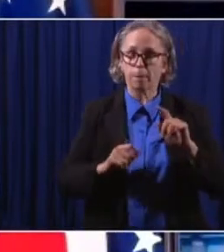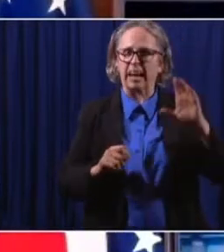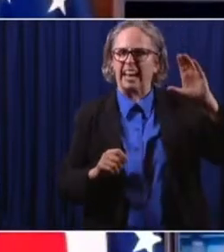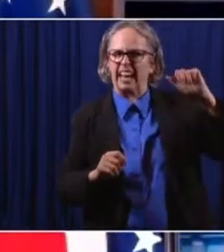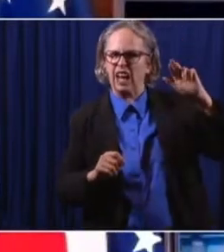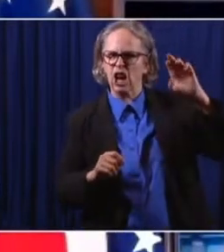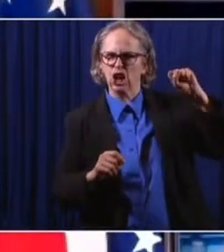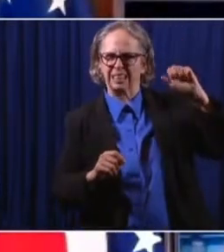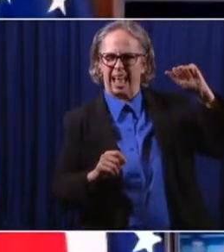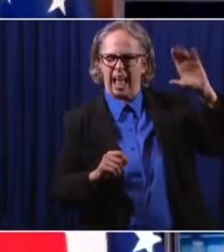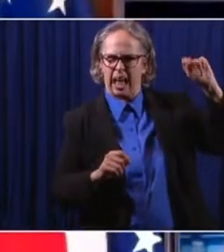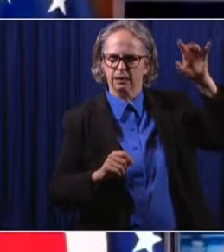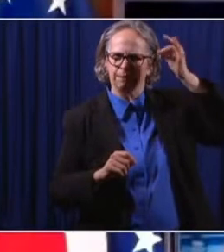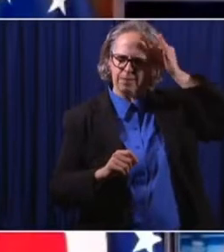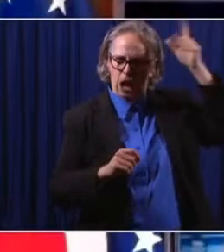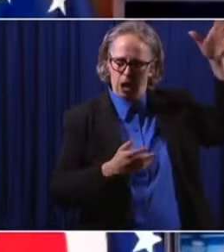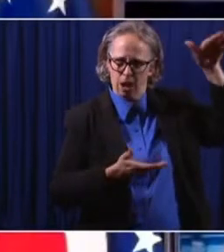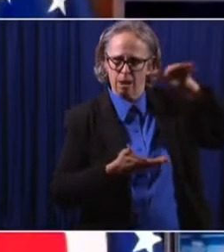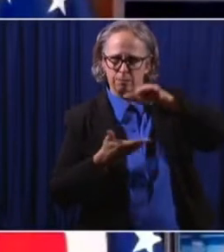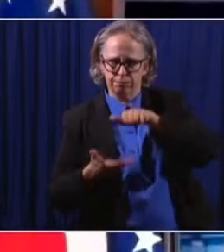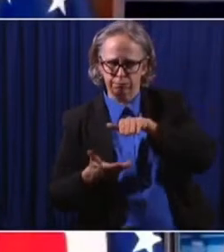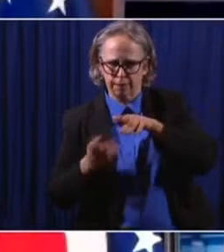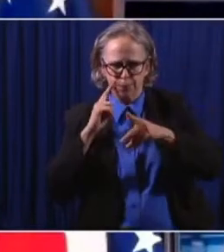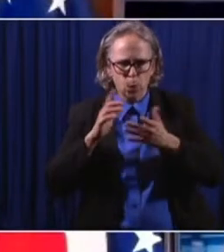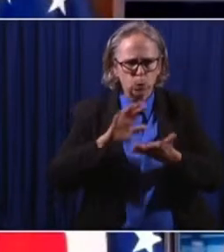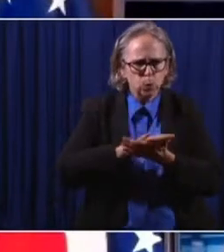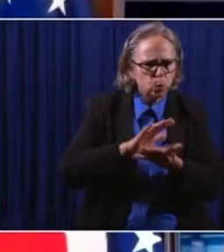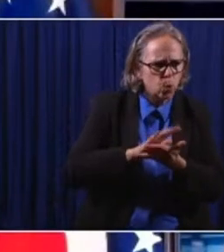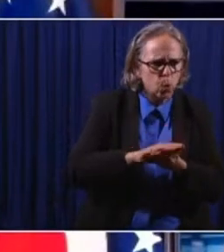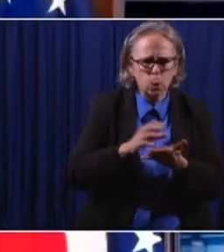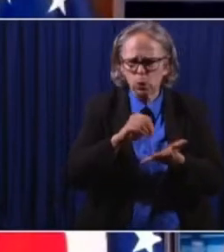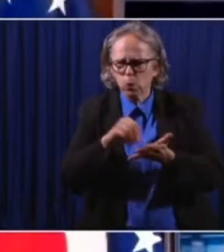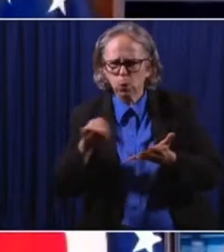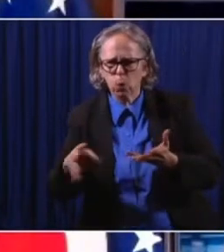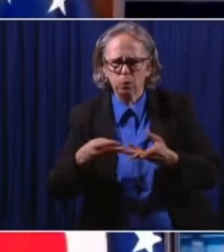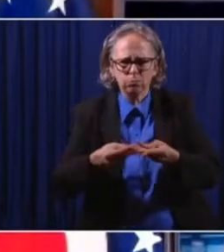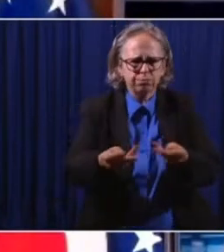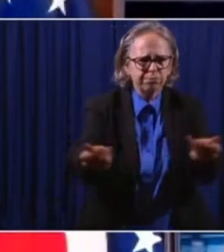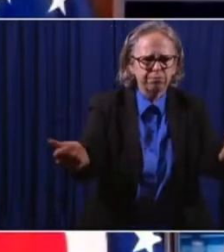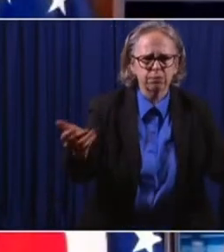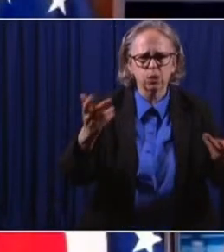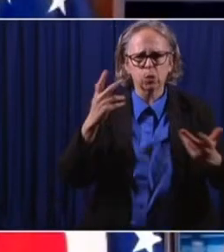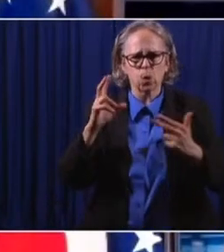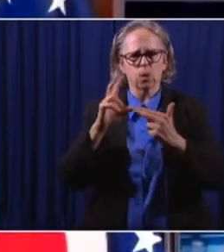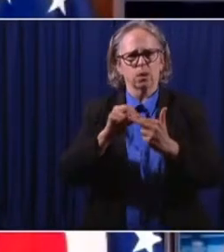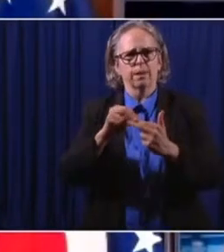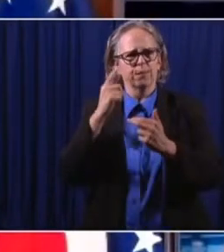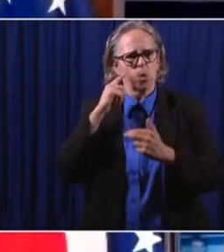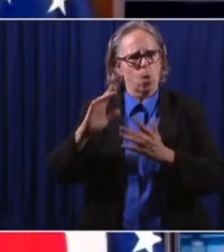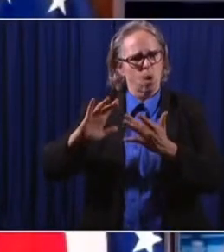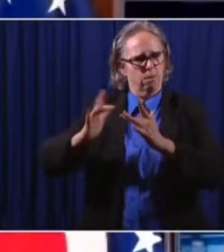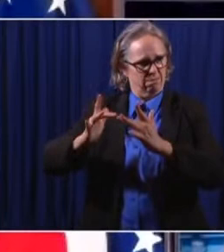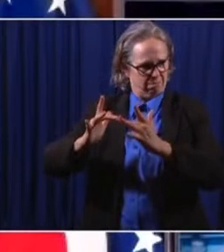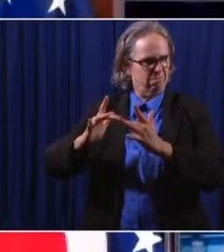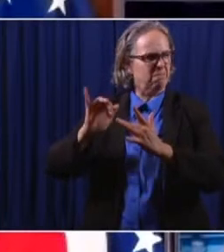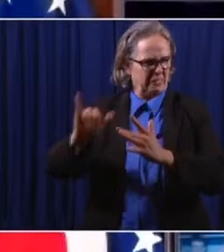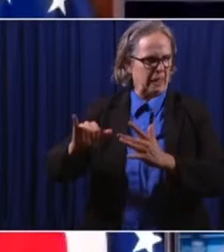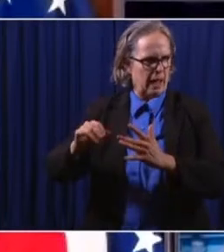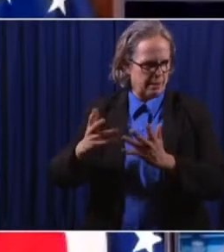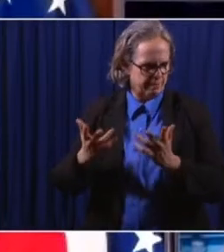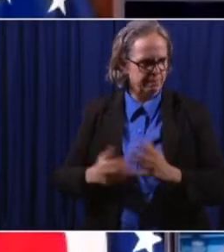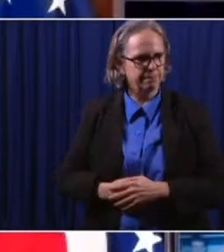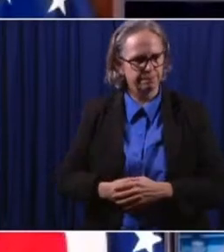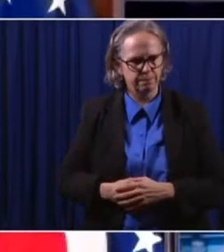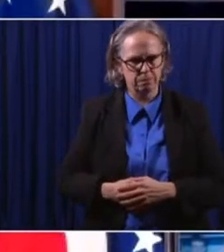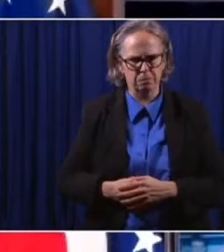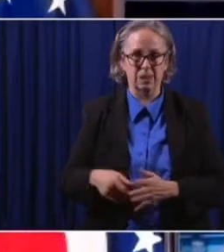to schools and their students to supply or meet the urgent need that they had for high-speed internet